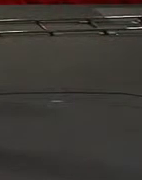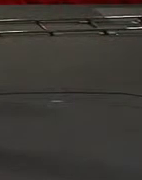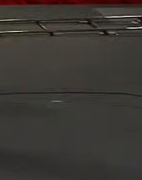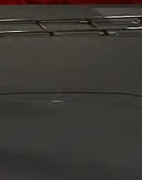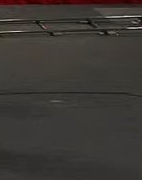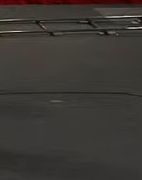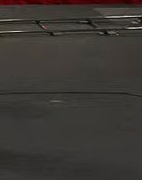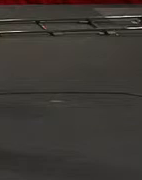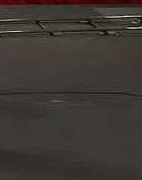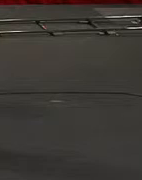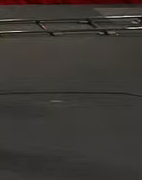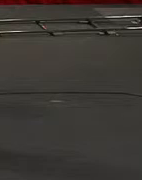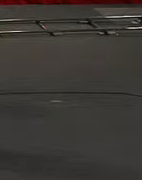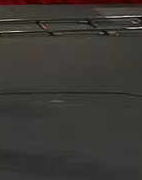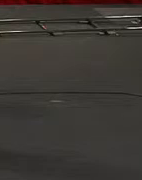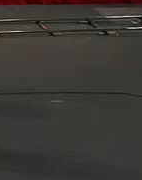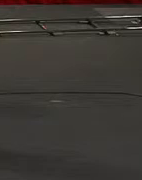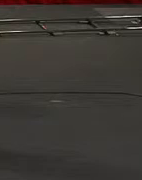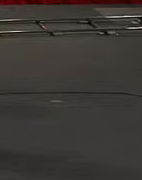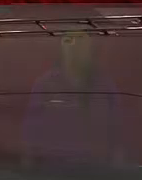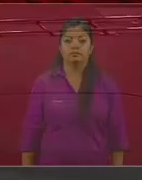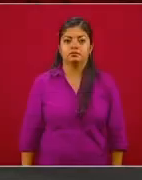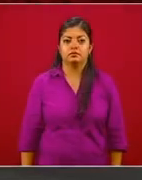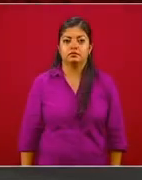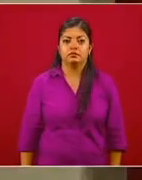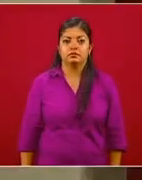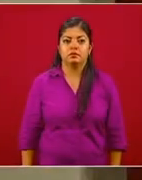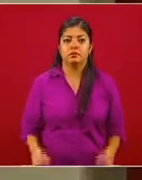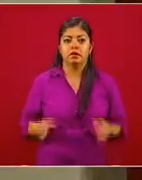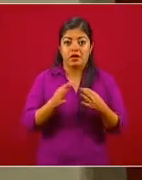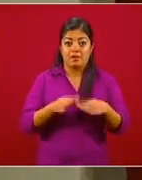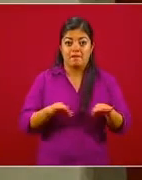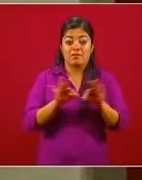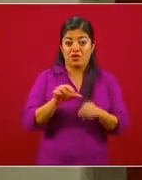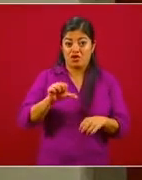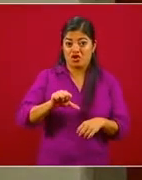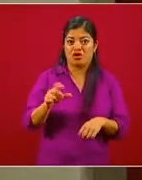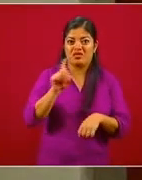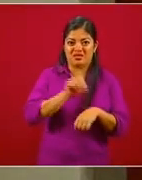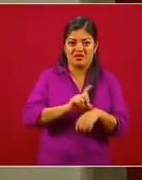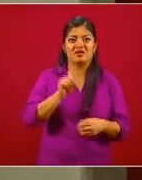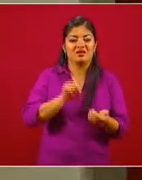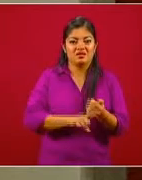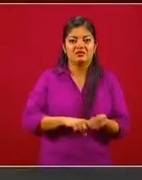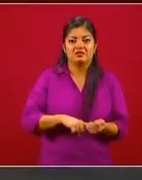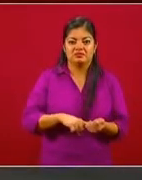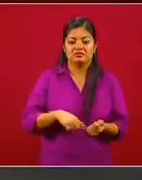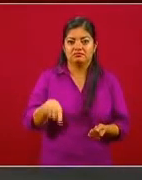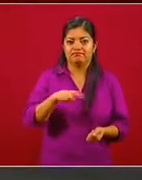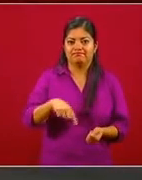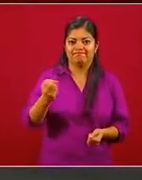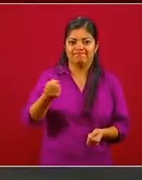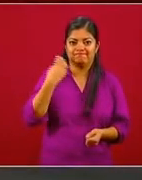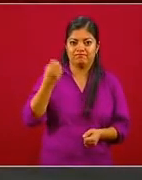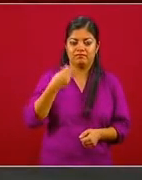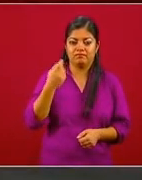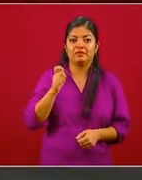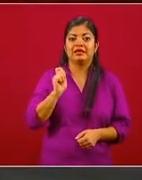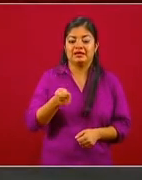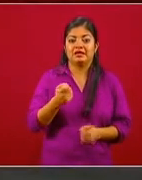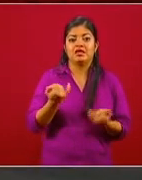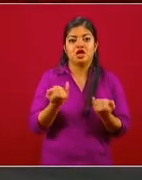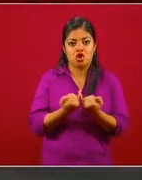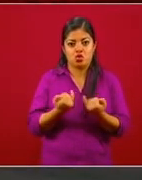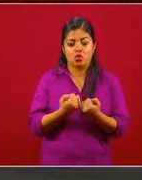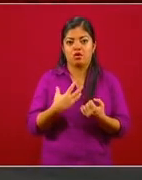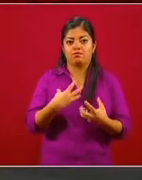their sexual orientation or gender identity. This is extremely important today, which